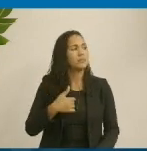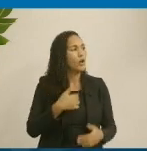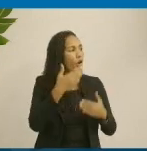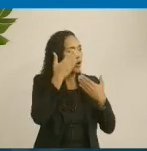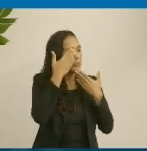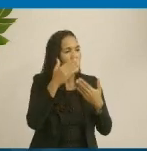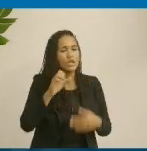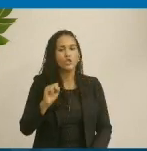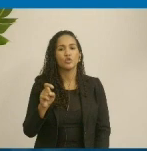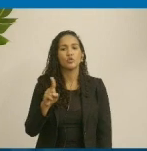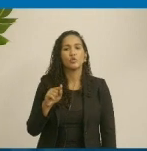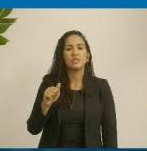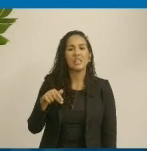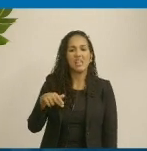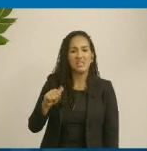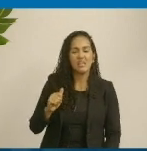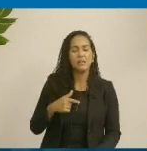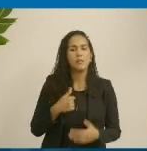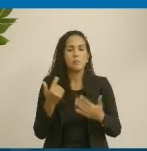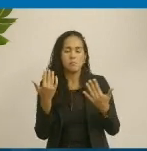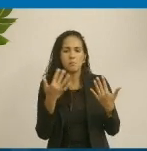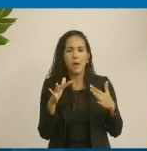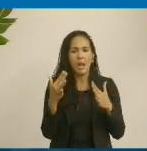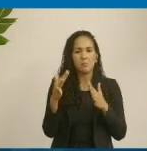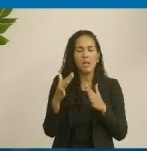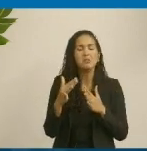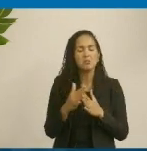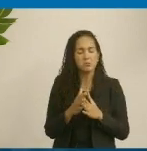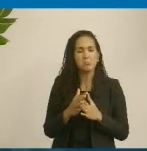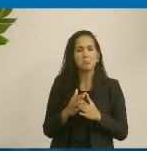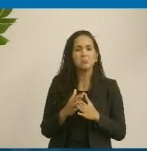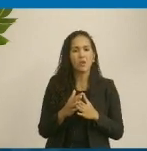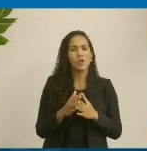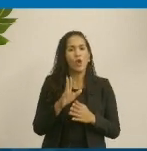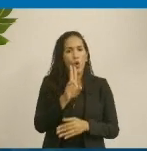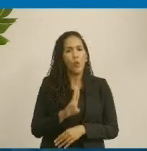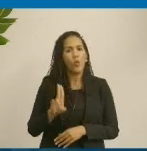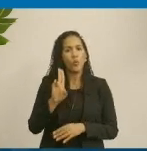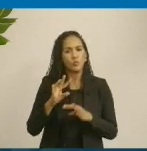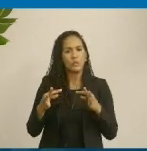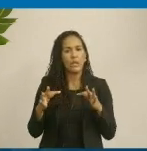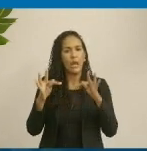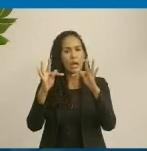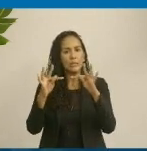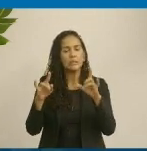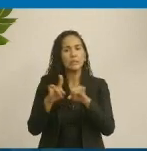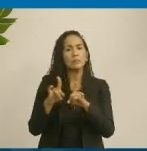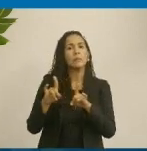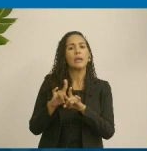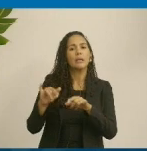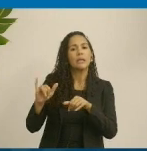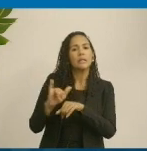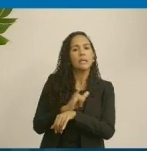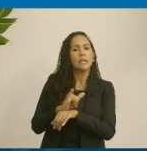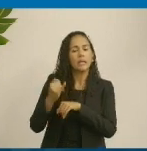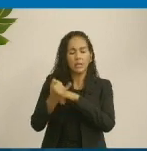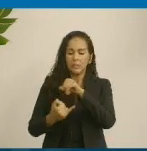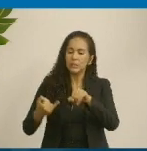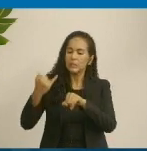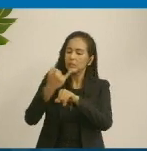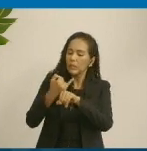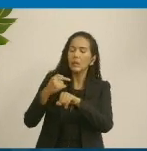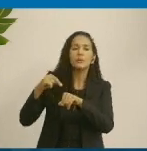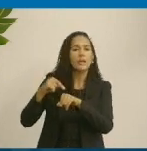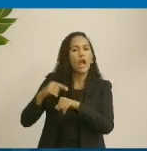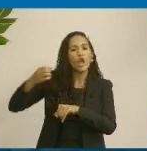the digital world and using these types of tools, certainly the new generation has adopted these